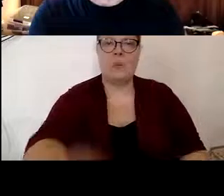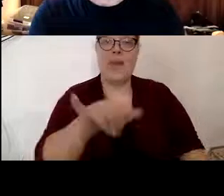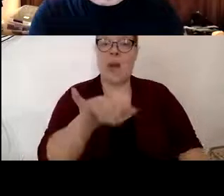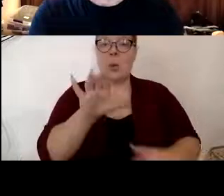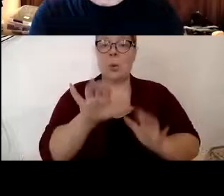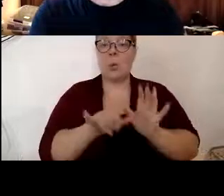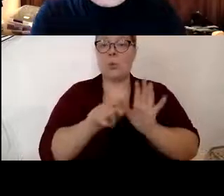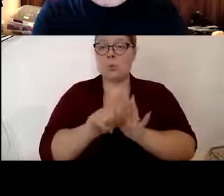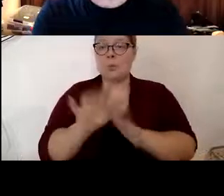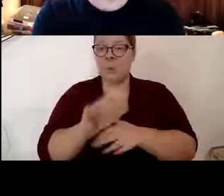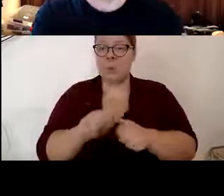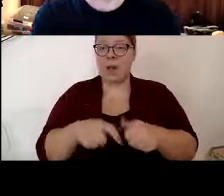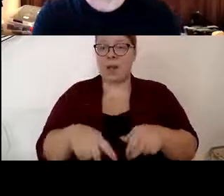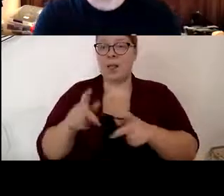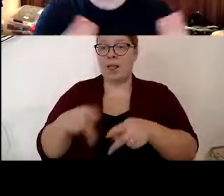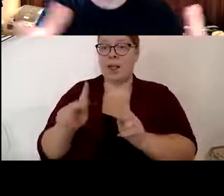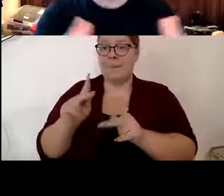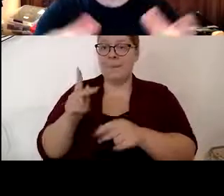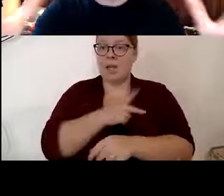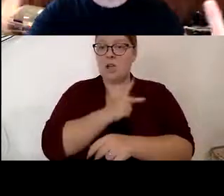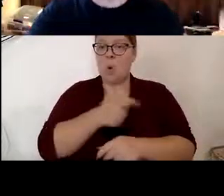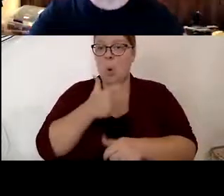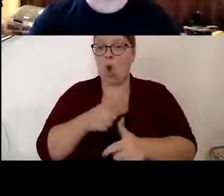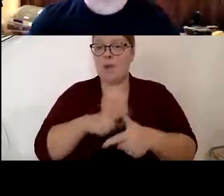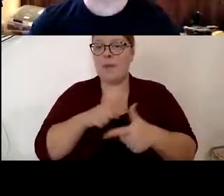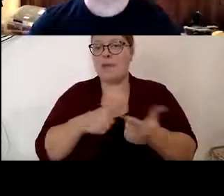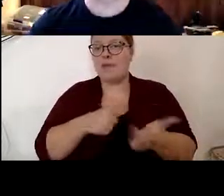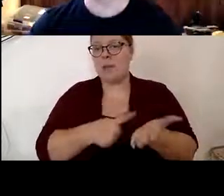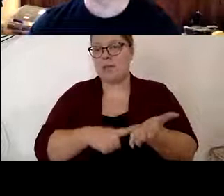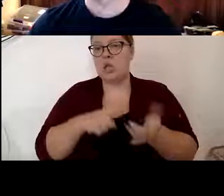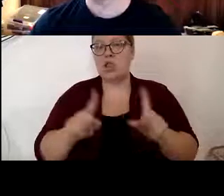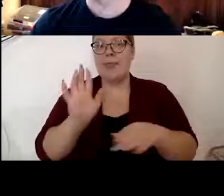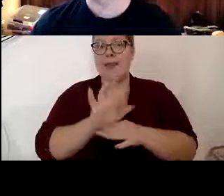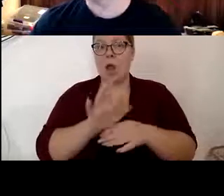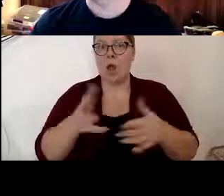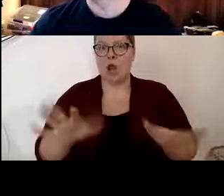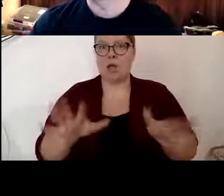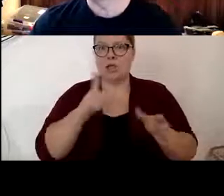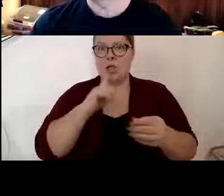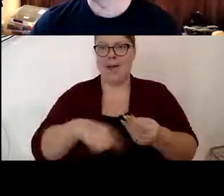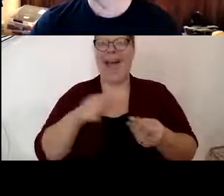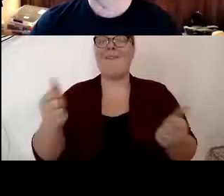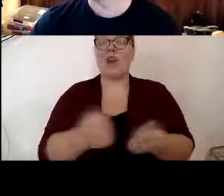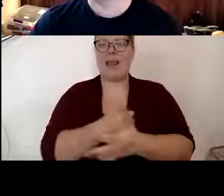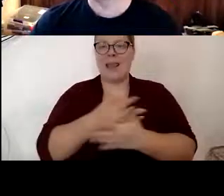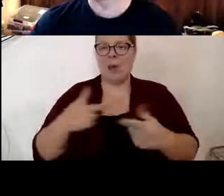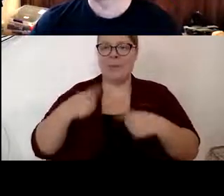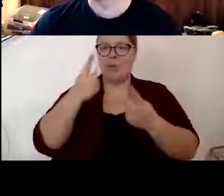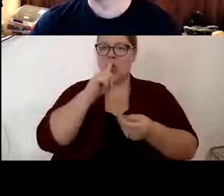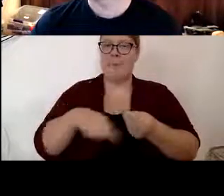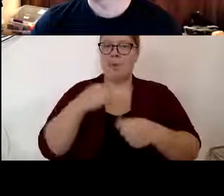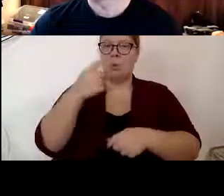your patients watch it and then talk about it. Because in the video, I talk about all of the principles that we've been talking about